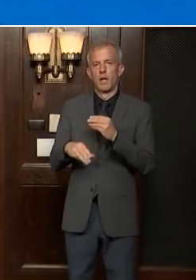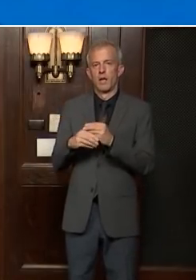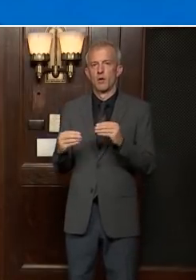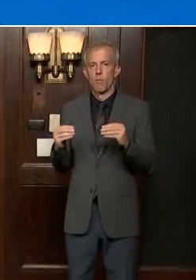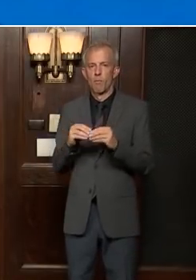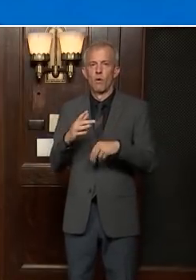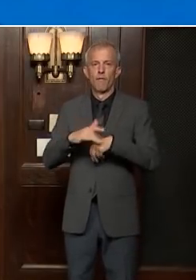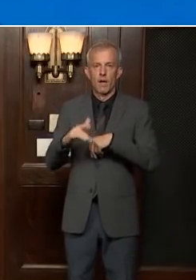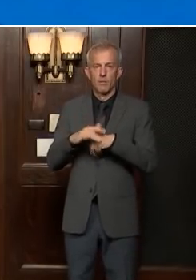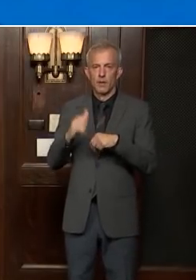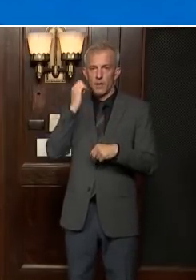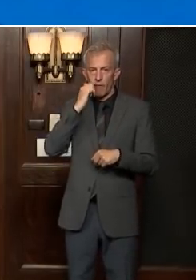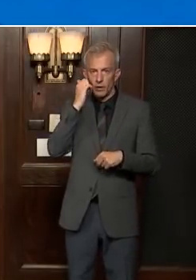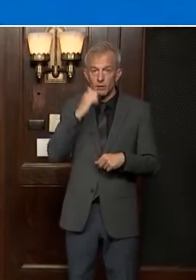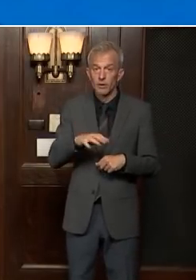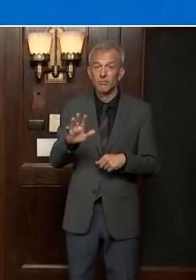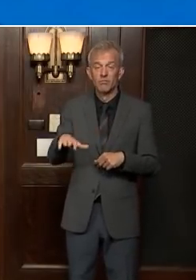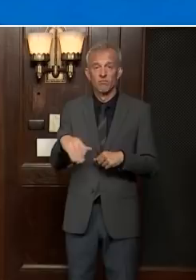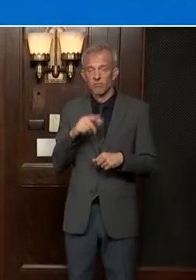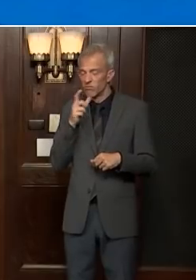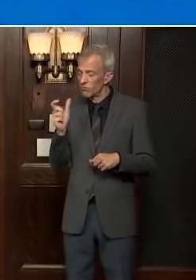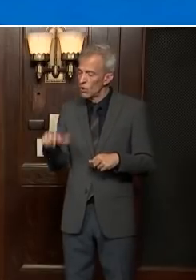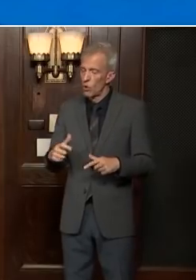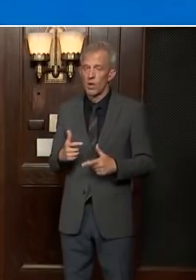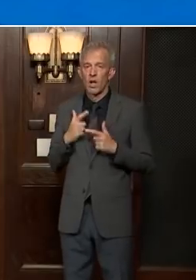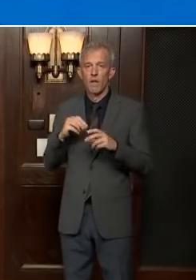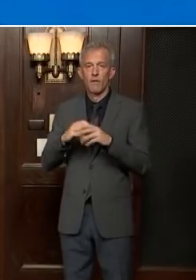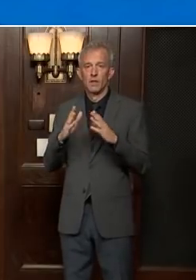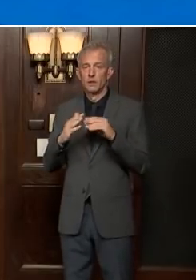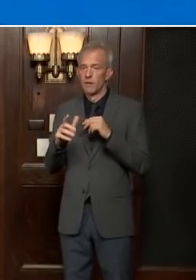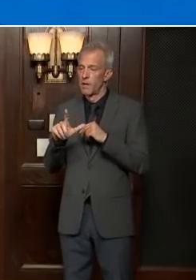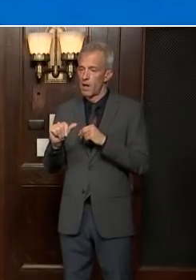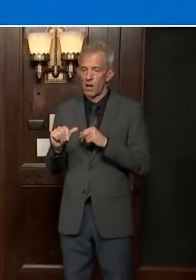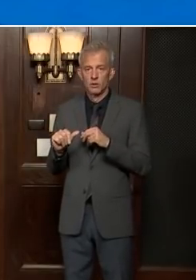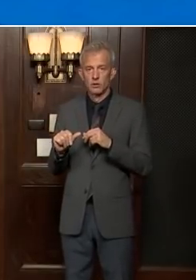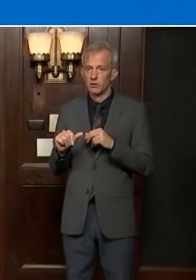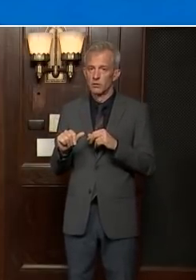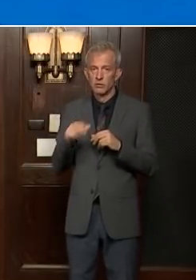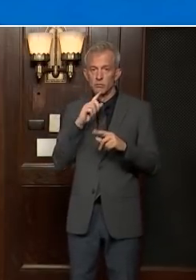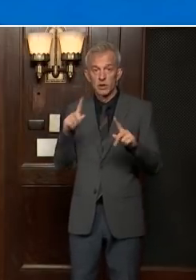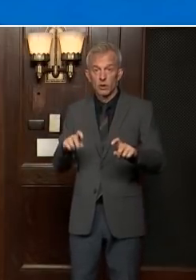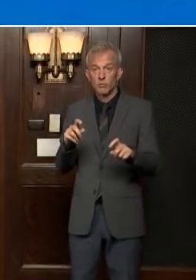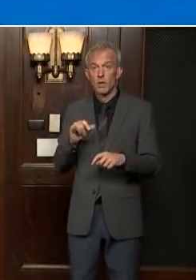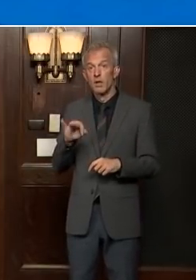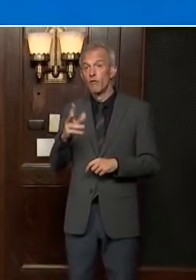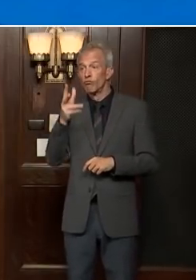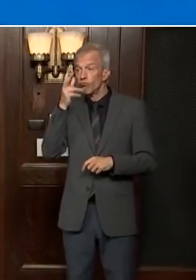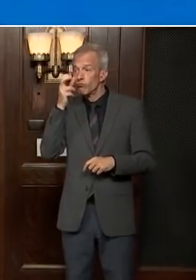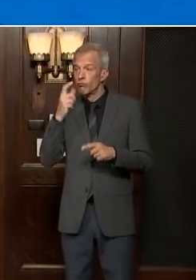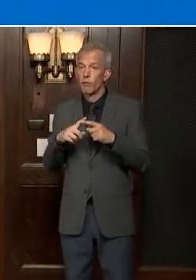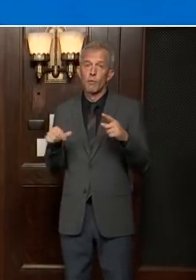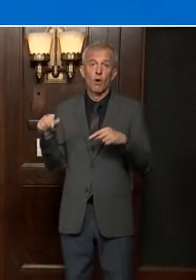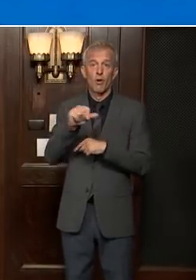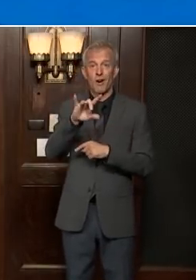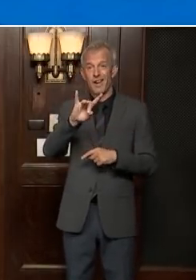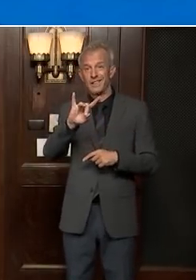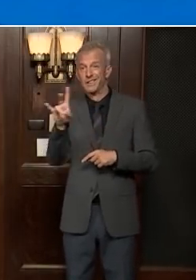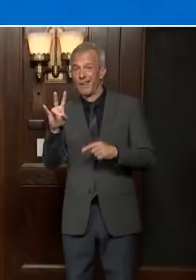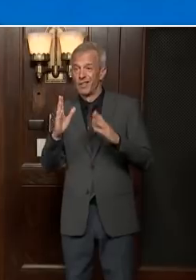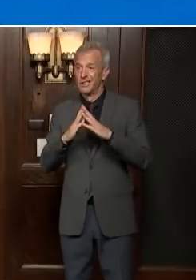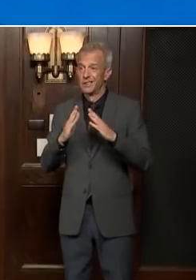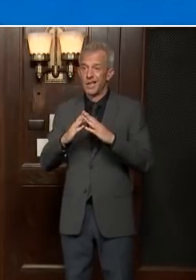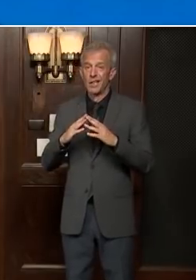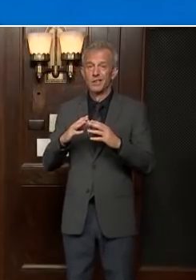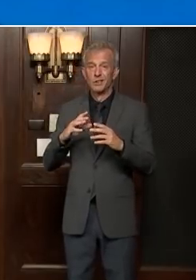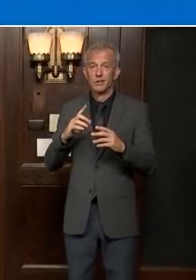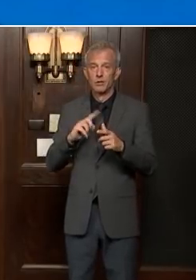day. So you don't have to live in the city of Los Angeles to be tested. For any of you that are listening from any of the other 87 cities or